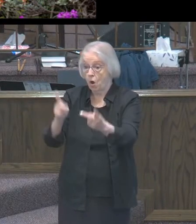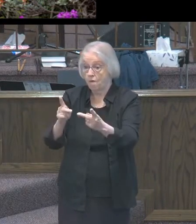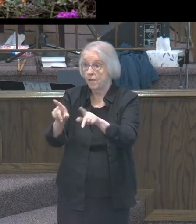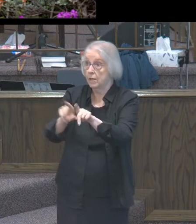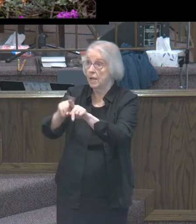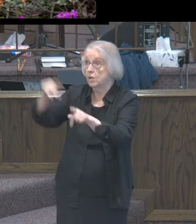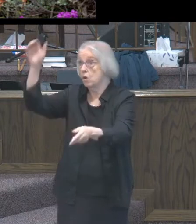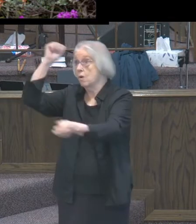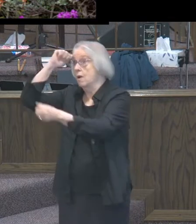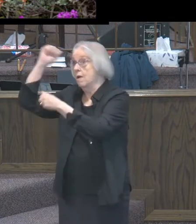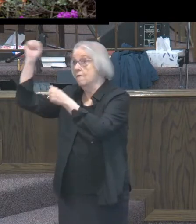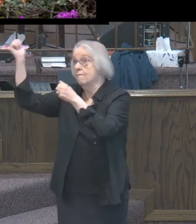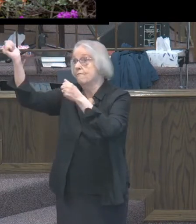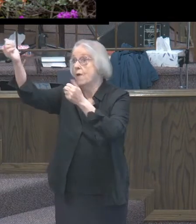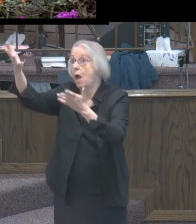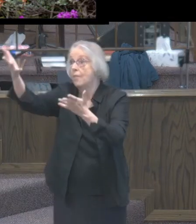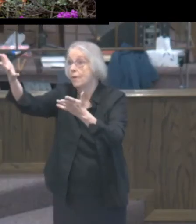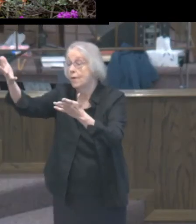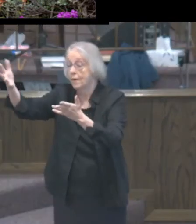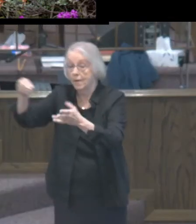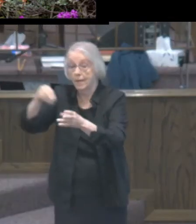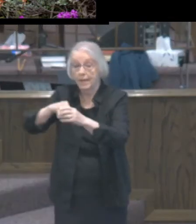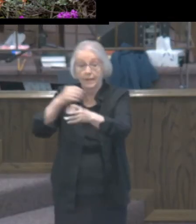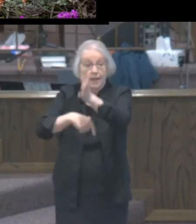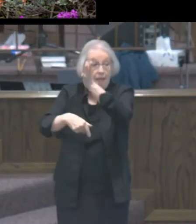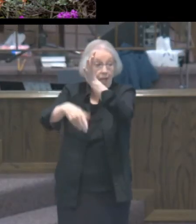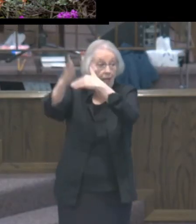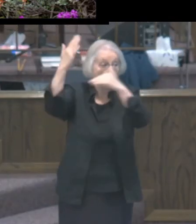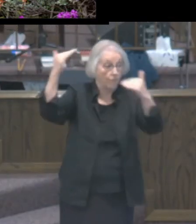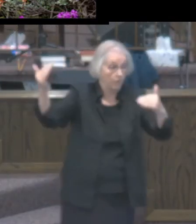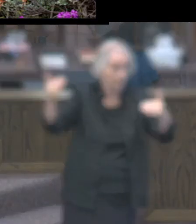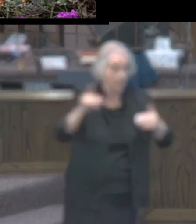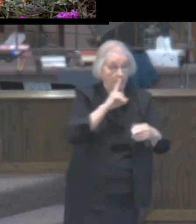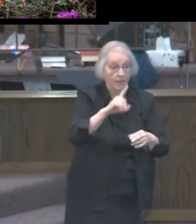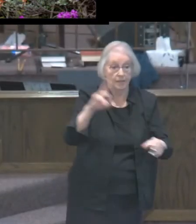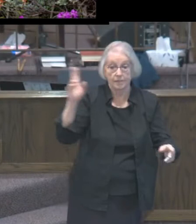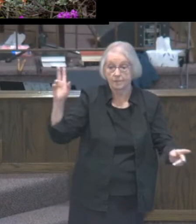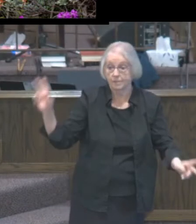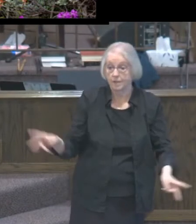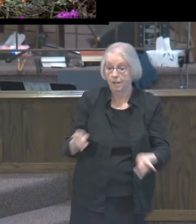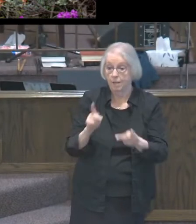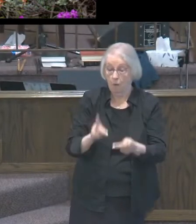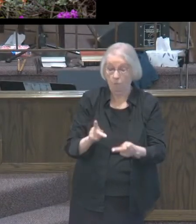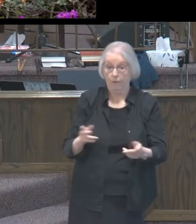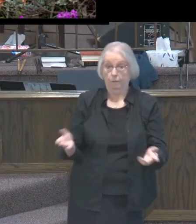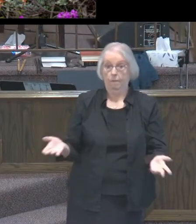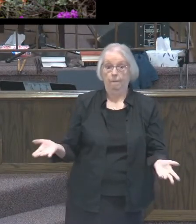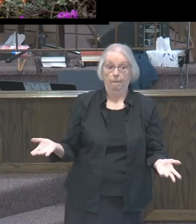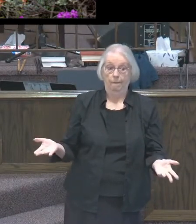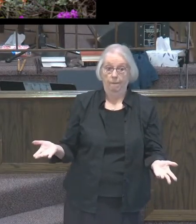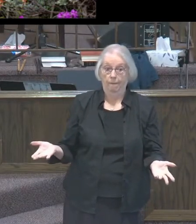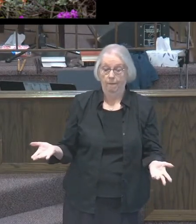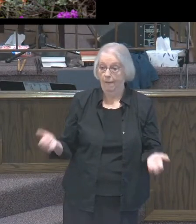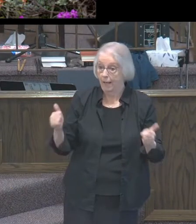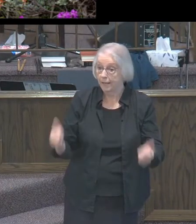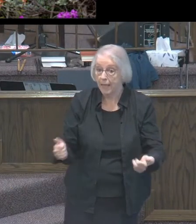In other words, strap it on, boys. Here we go. It's a whole new day.